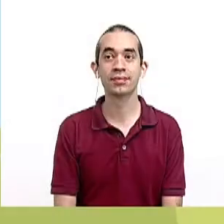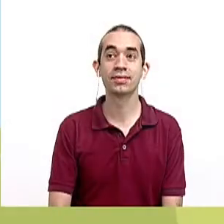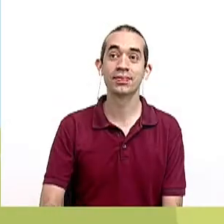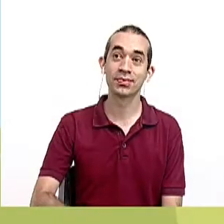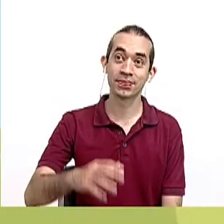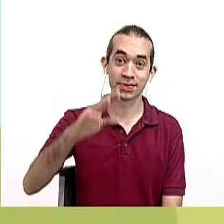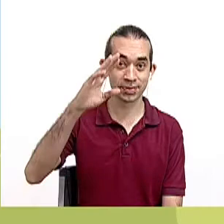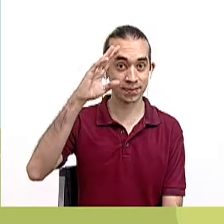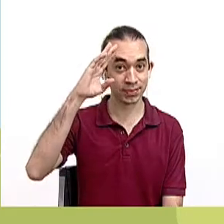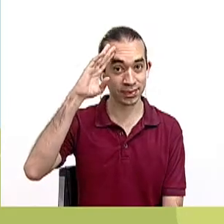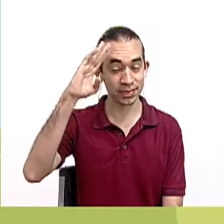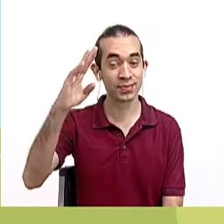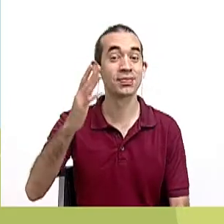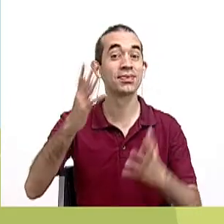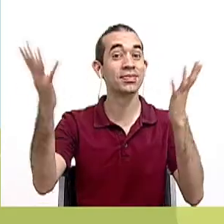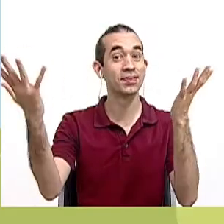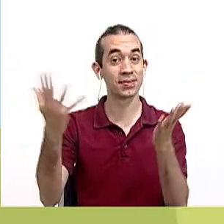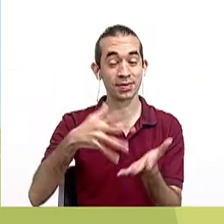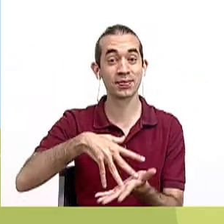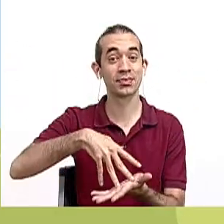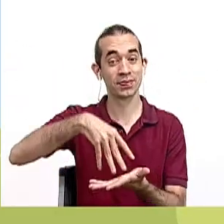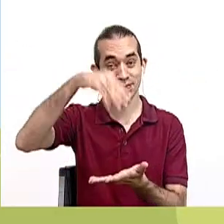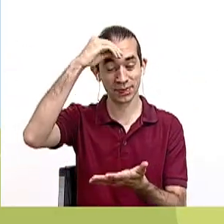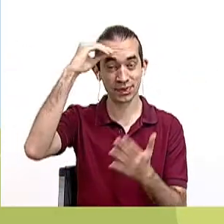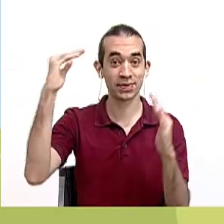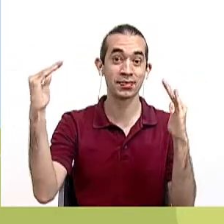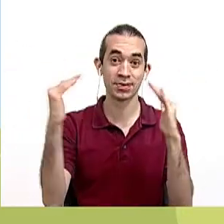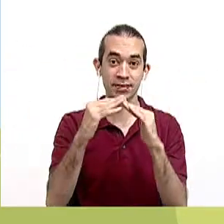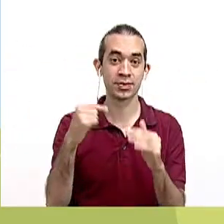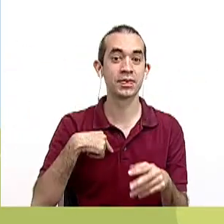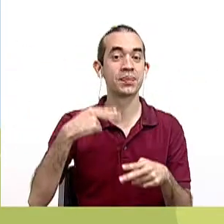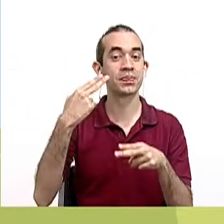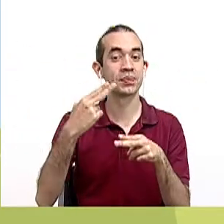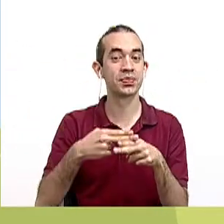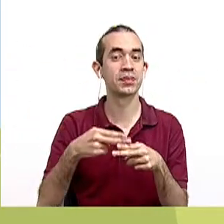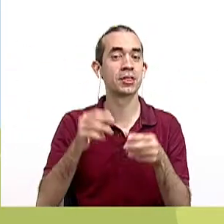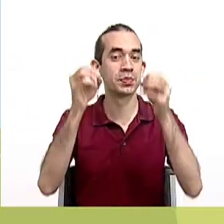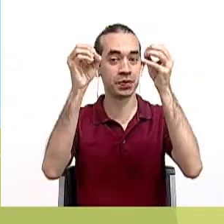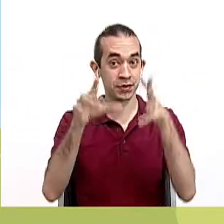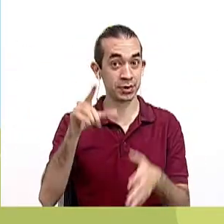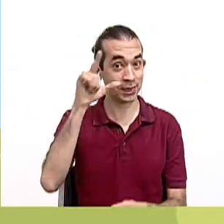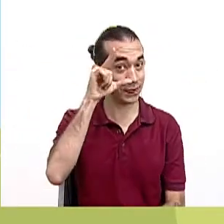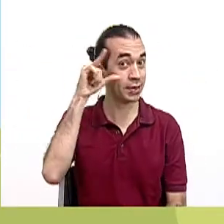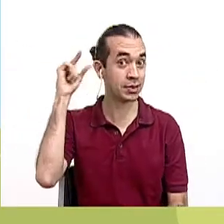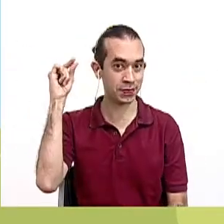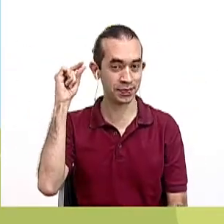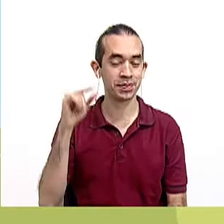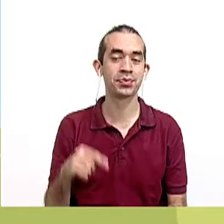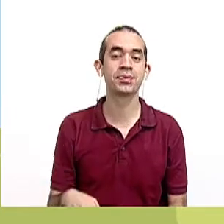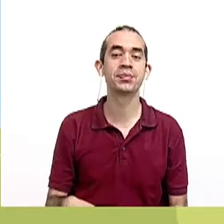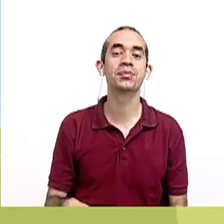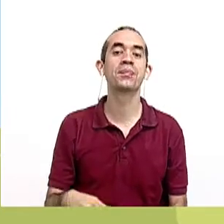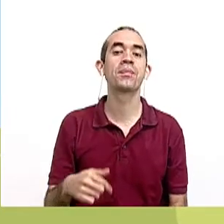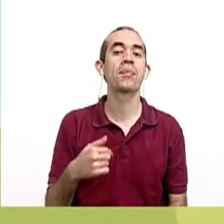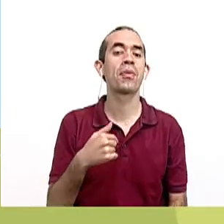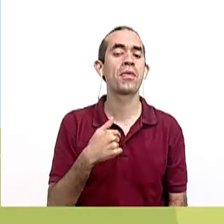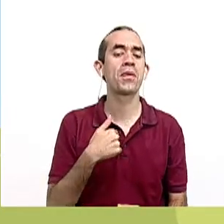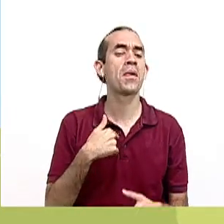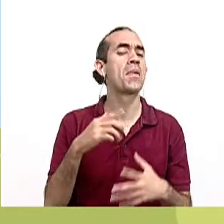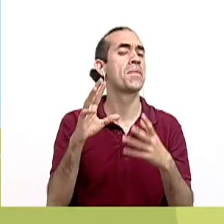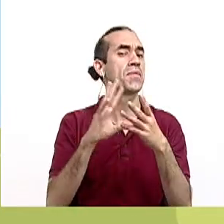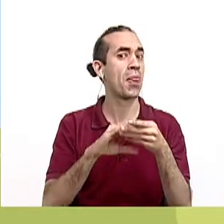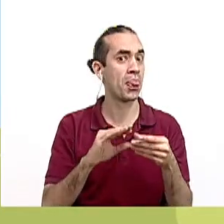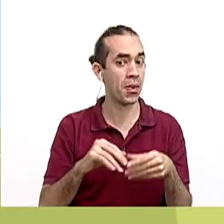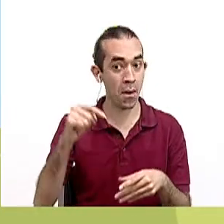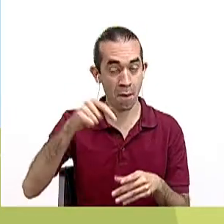Hi, welcome to Aprendo en Casa. I am teacher Laura, and let me tell you that today we are going to repeat a